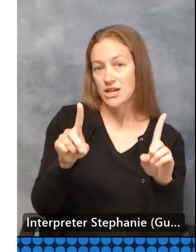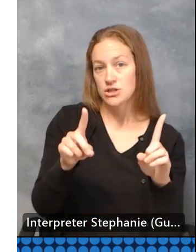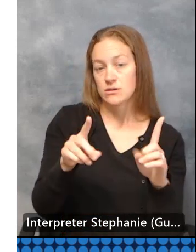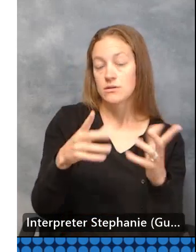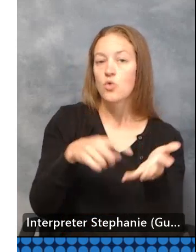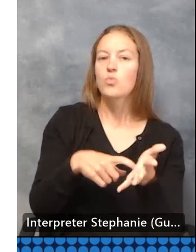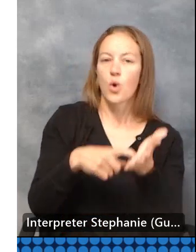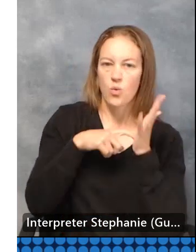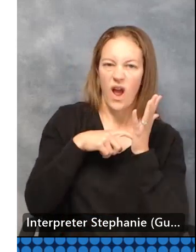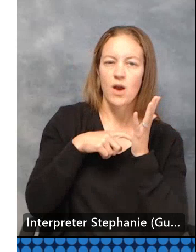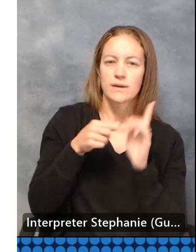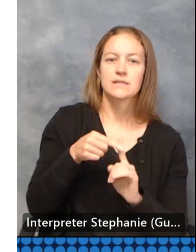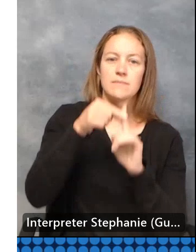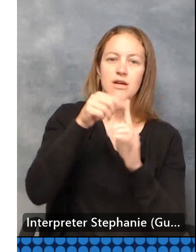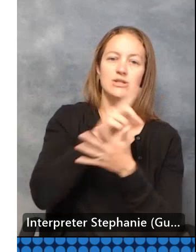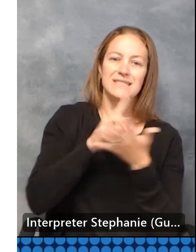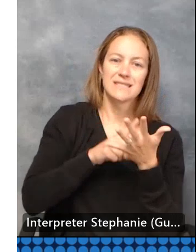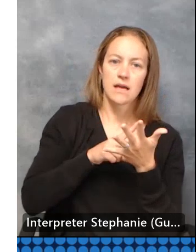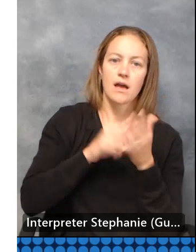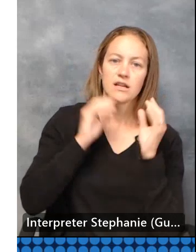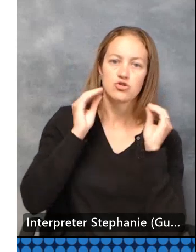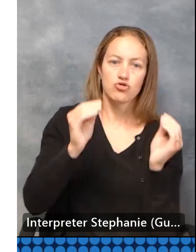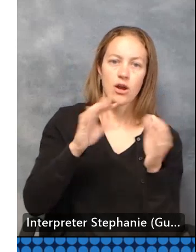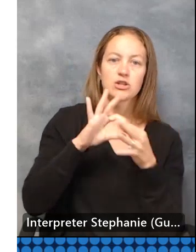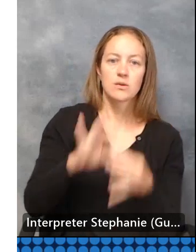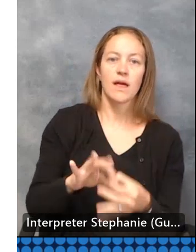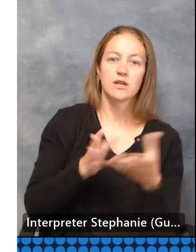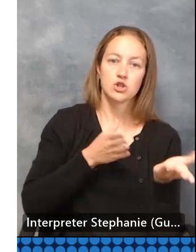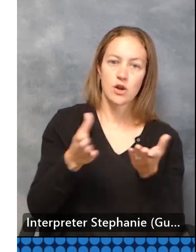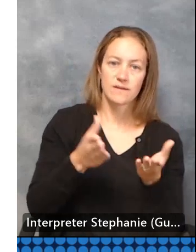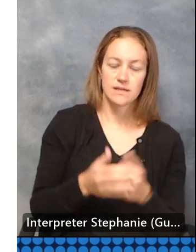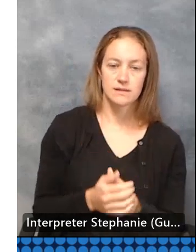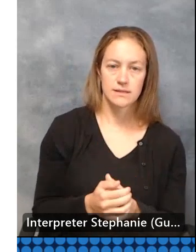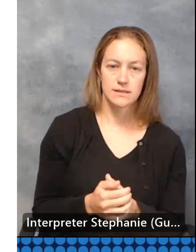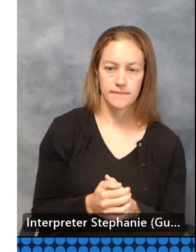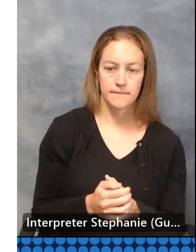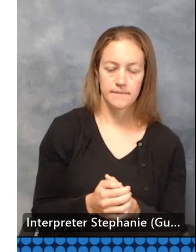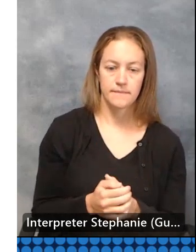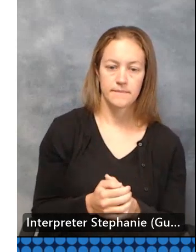requiring specially designed instruction and related services.